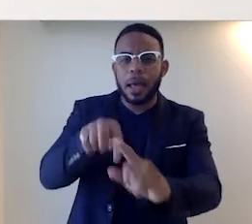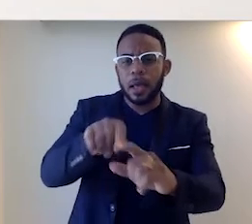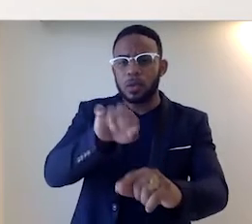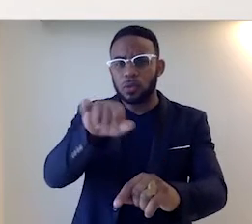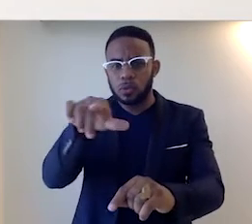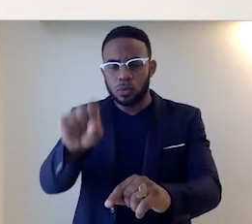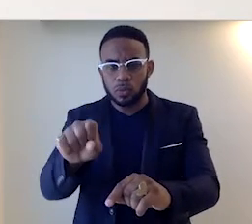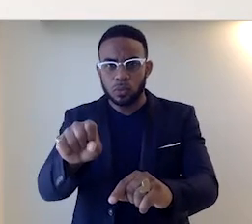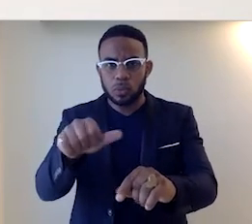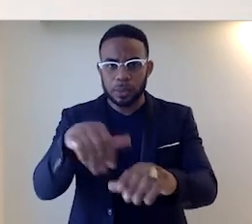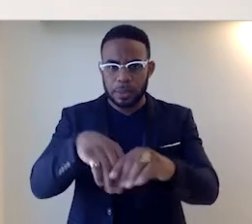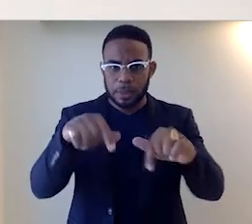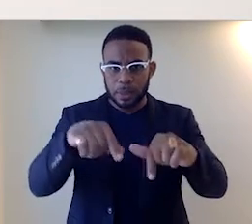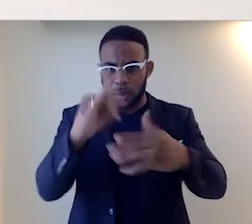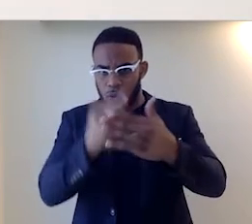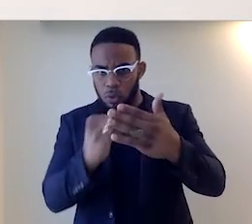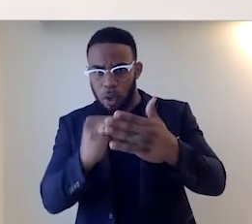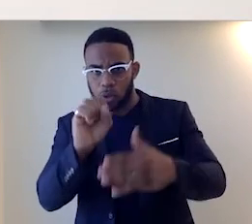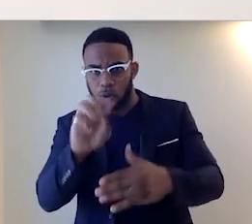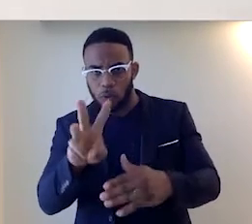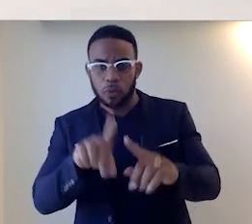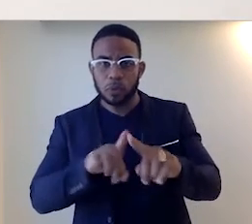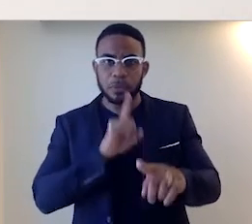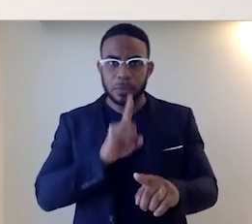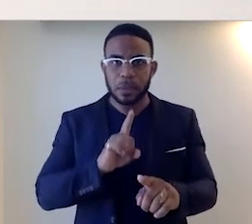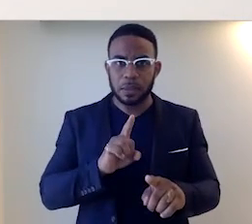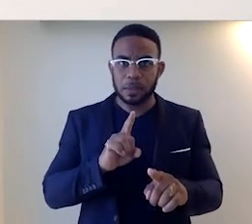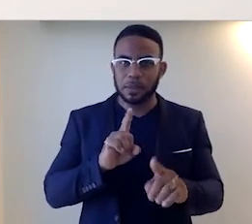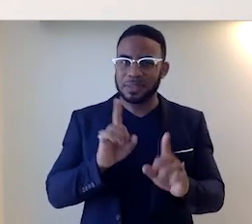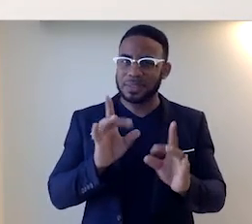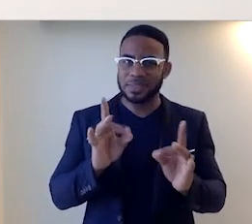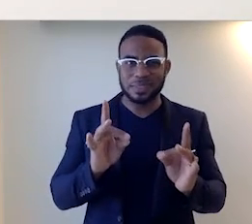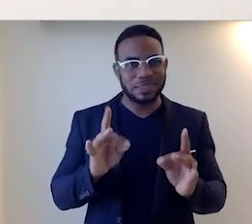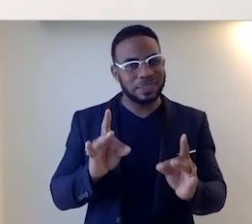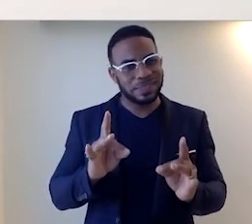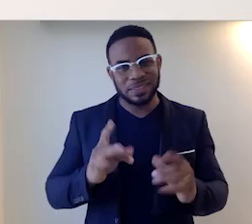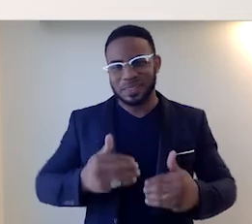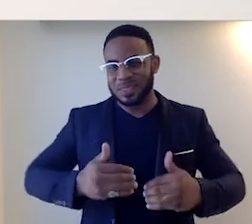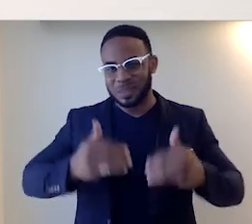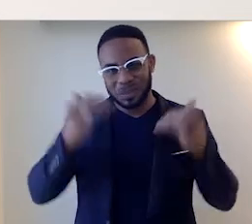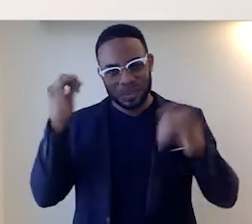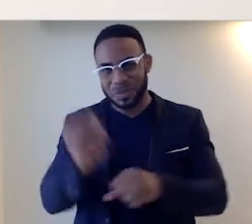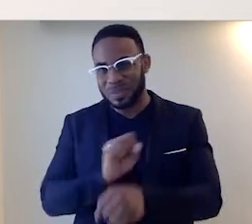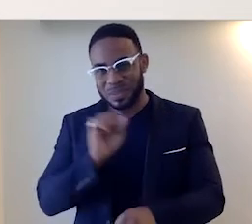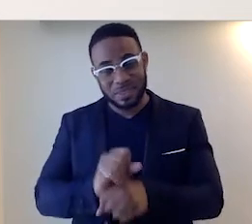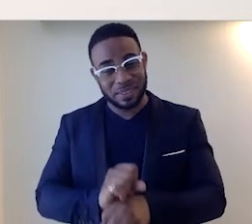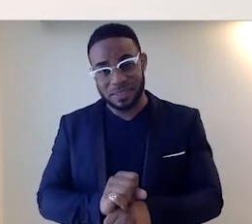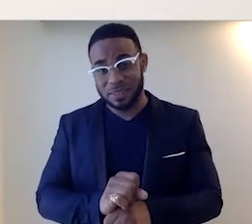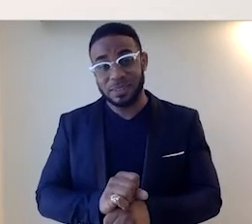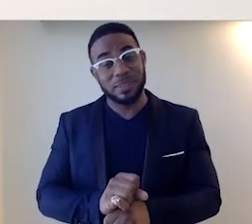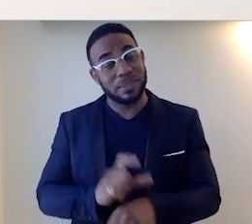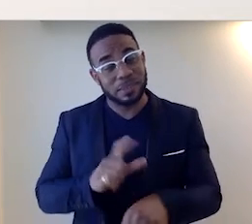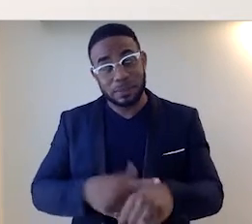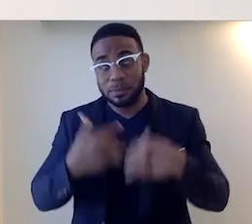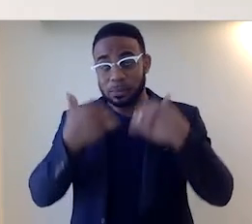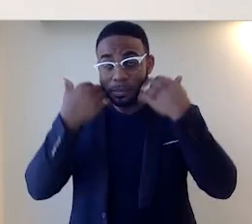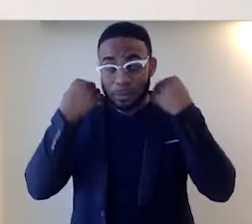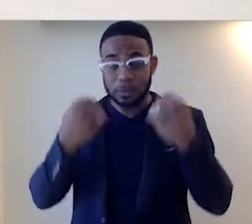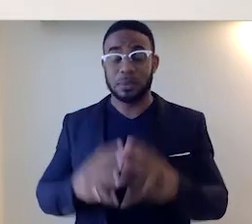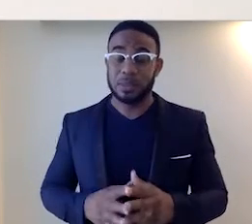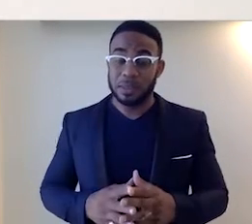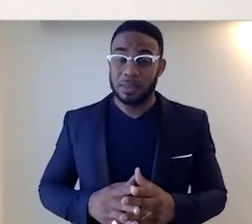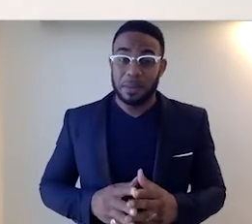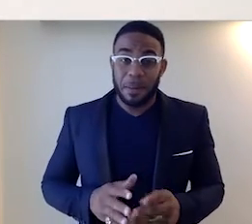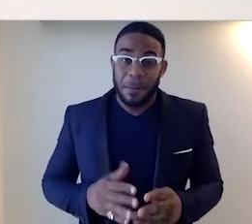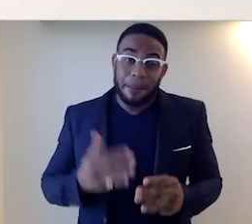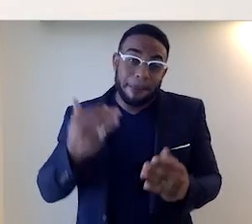tools in the drawing software to be tedious. It's so time consuming.